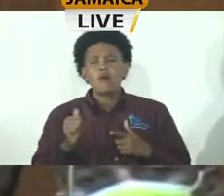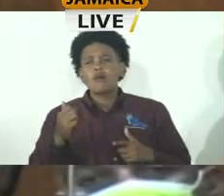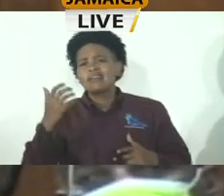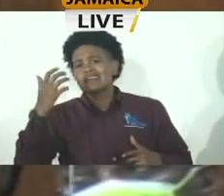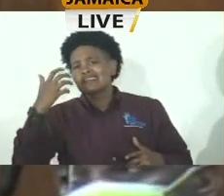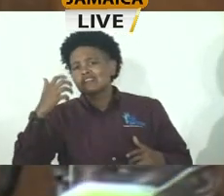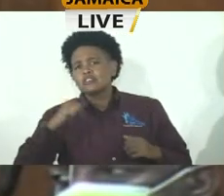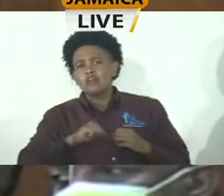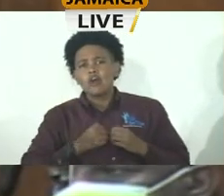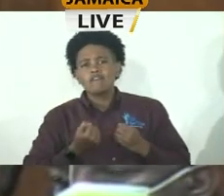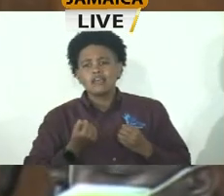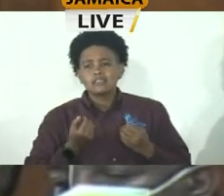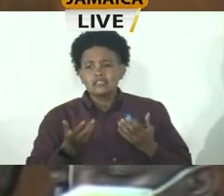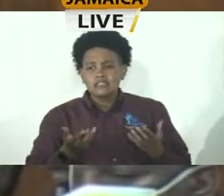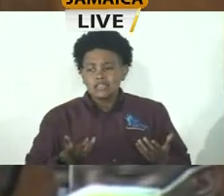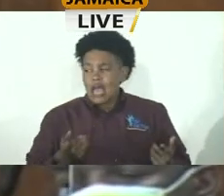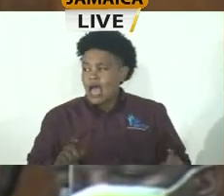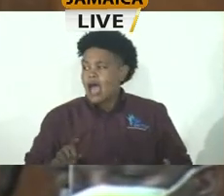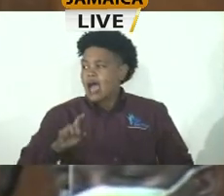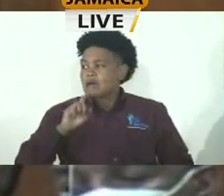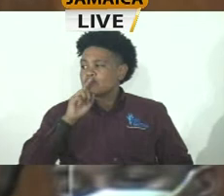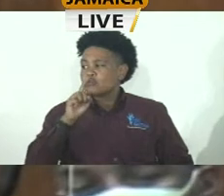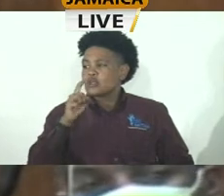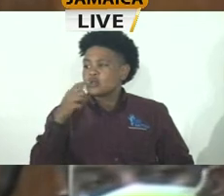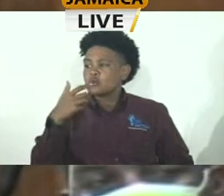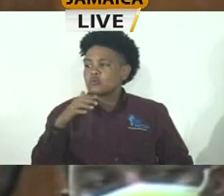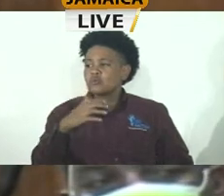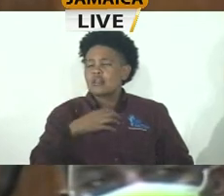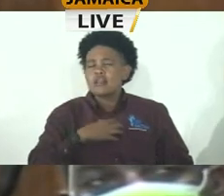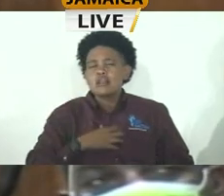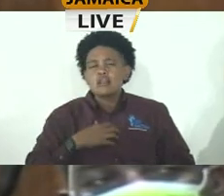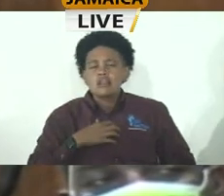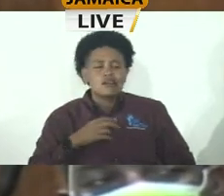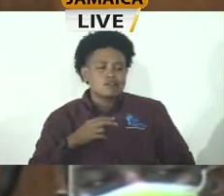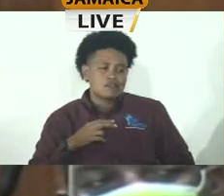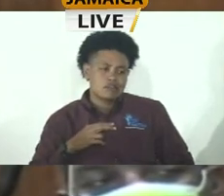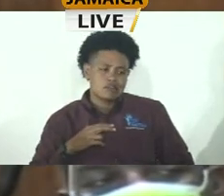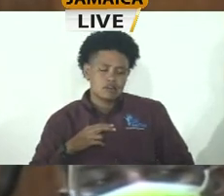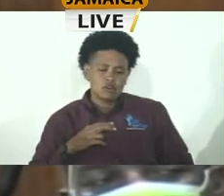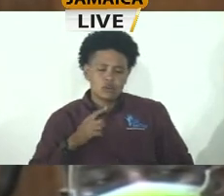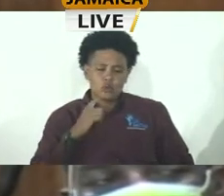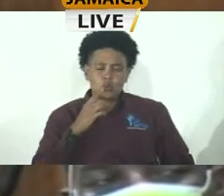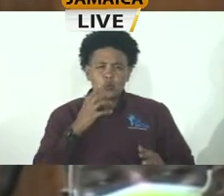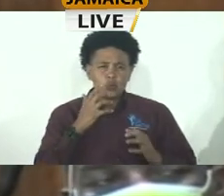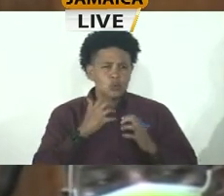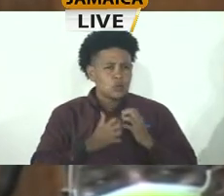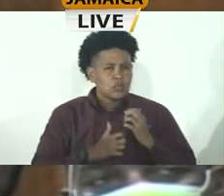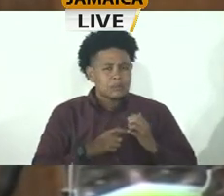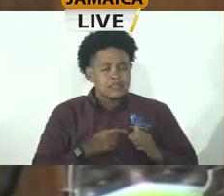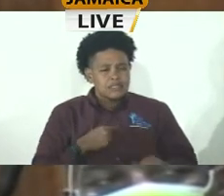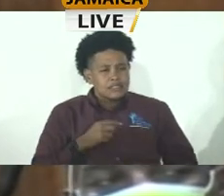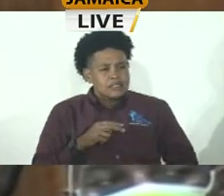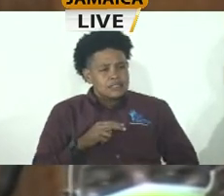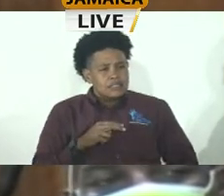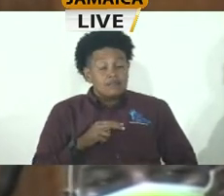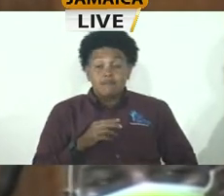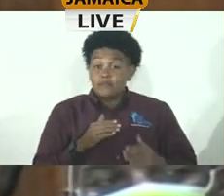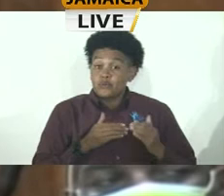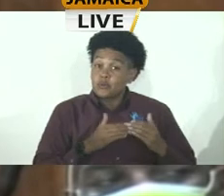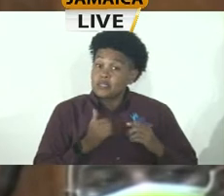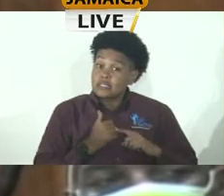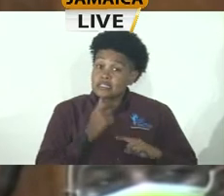offenses is so gross so gruesome whether or not the